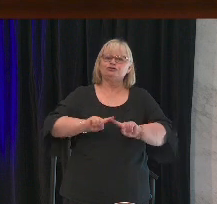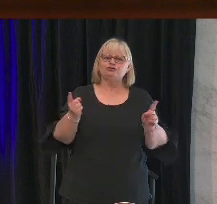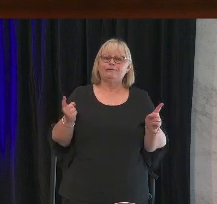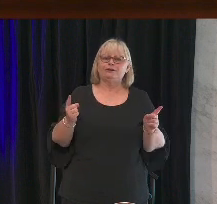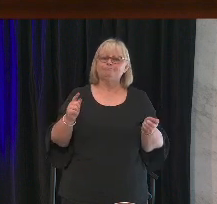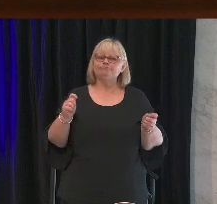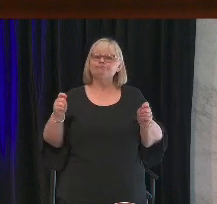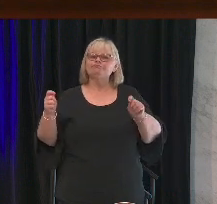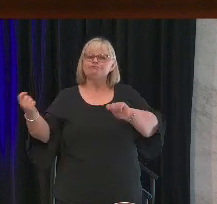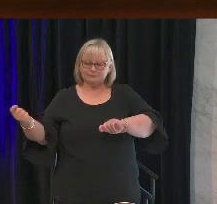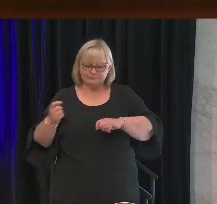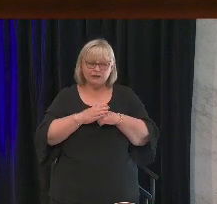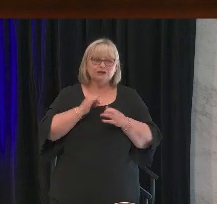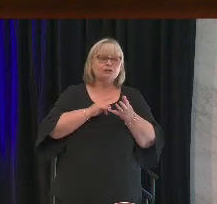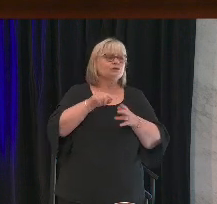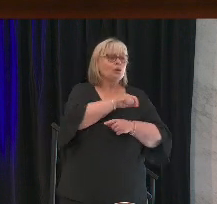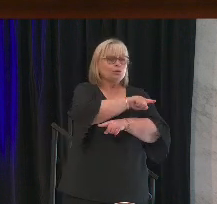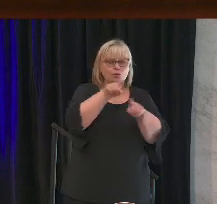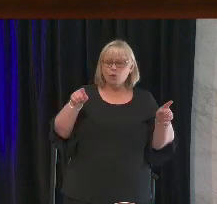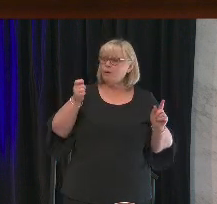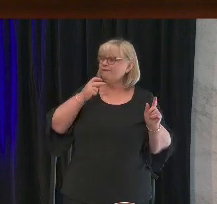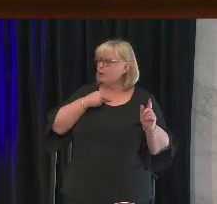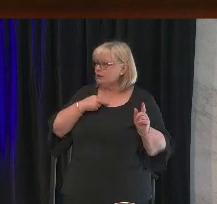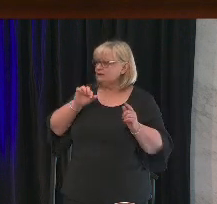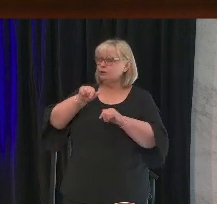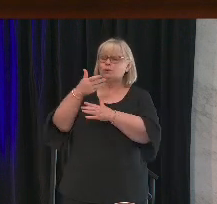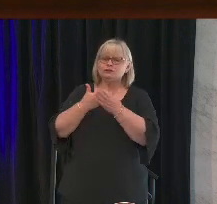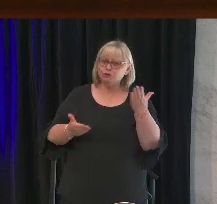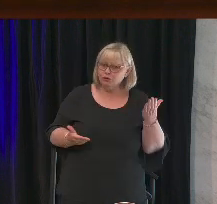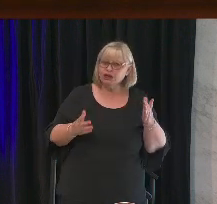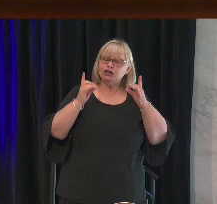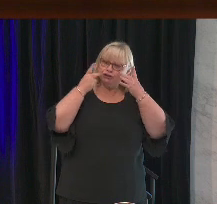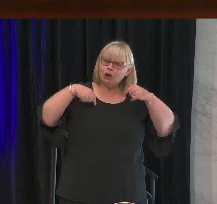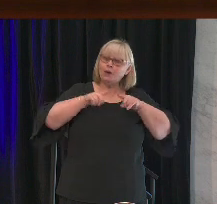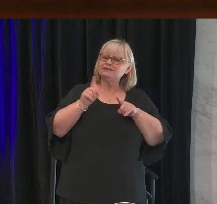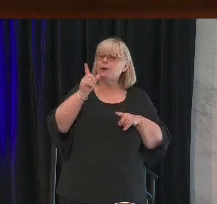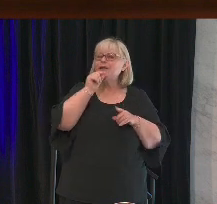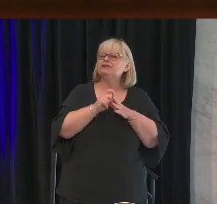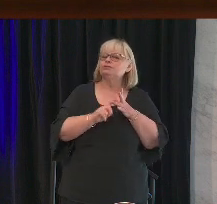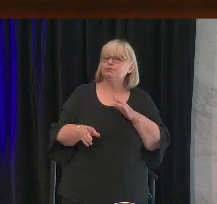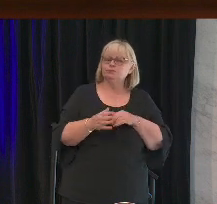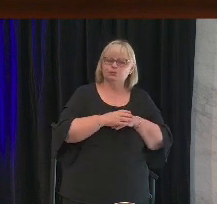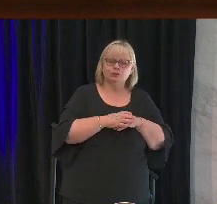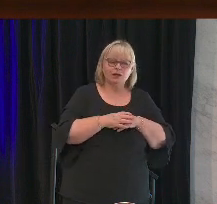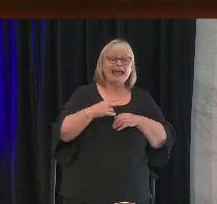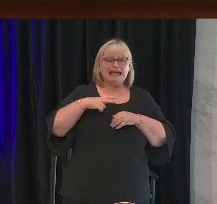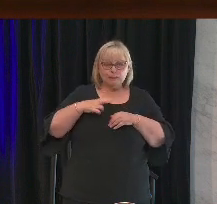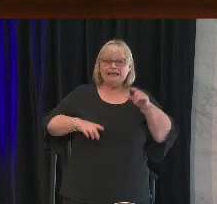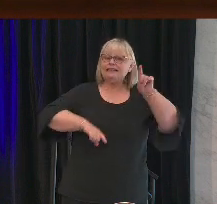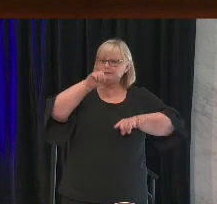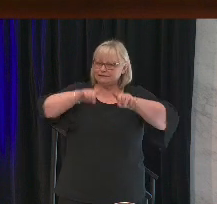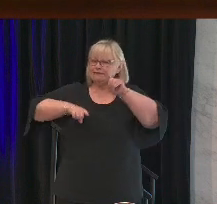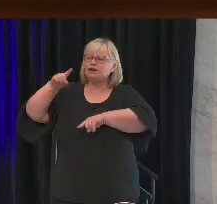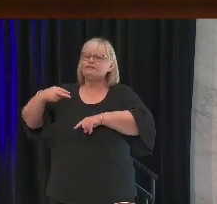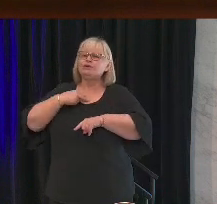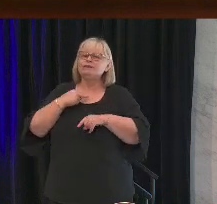of course, is so important. Your voice, your stories, show us what's possible. And we do need a diversity of voices, which